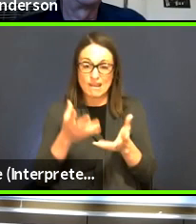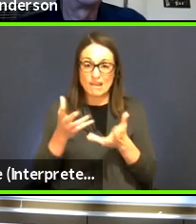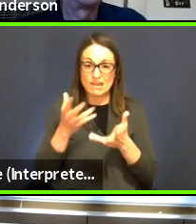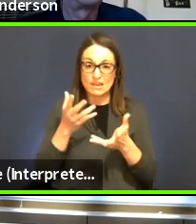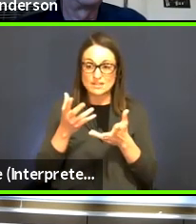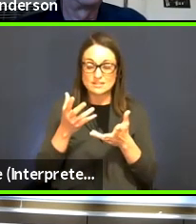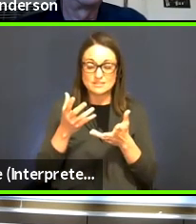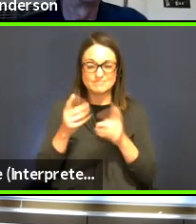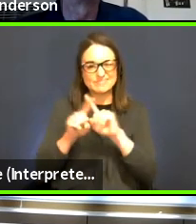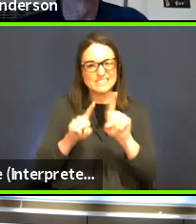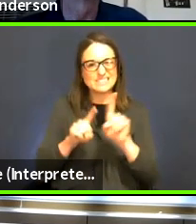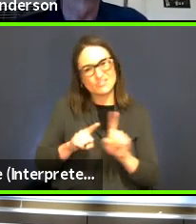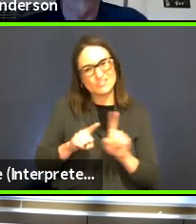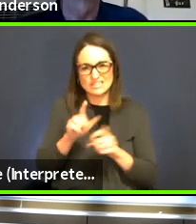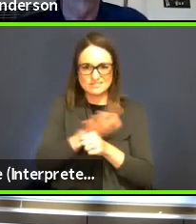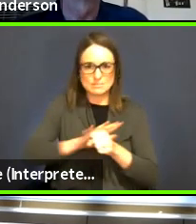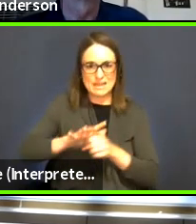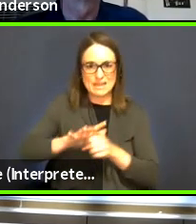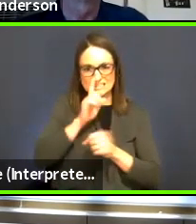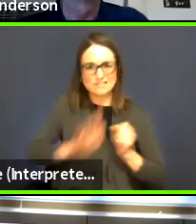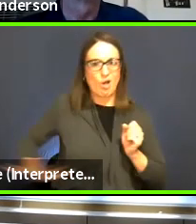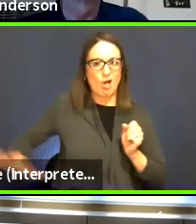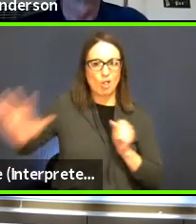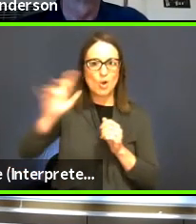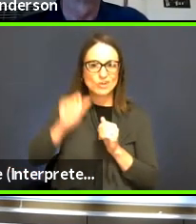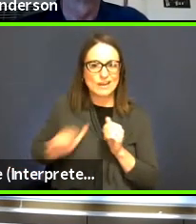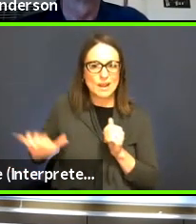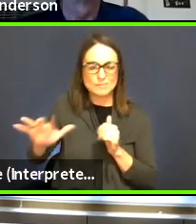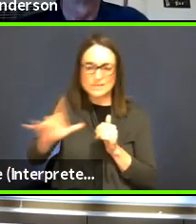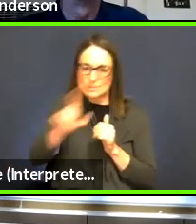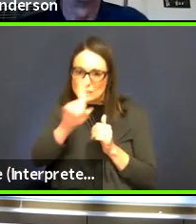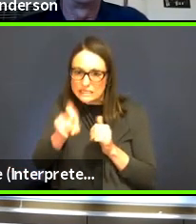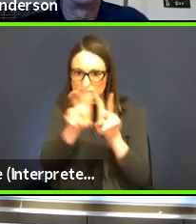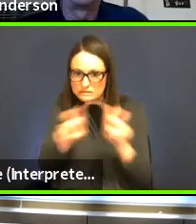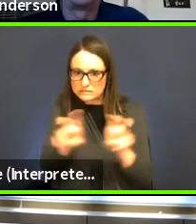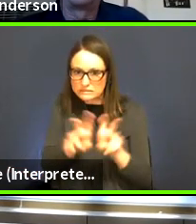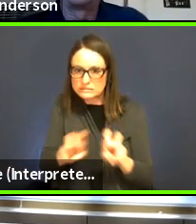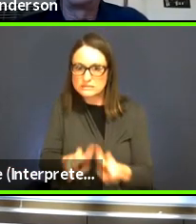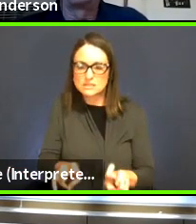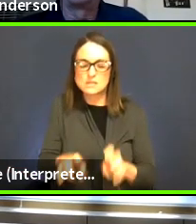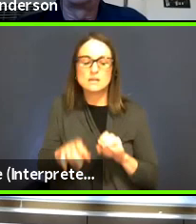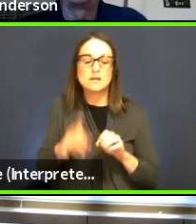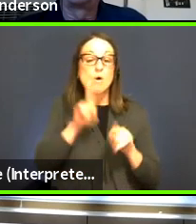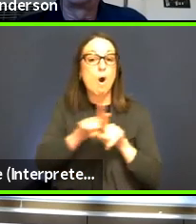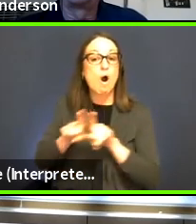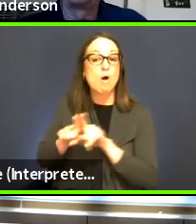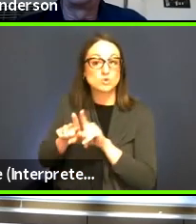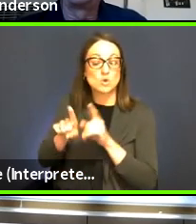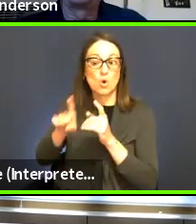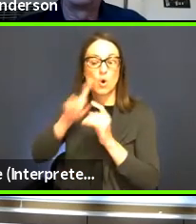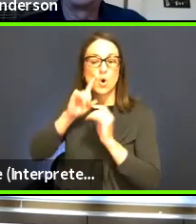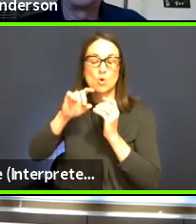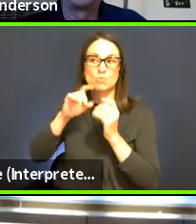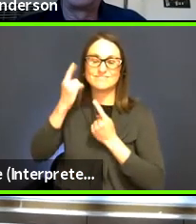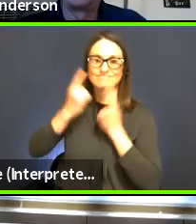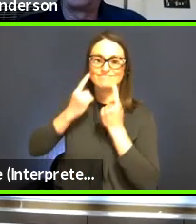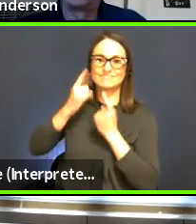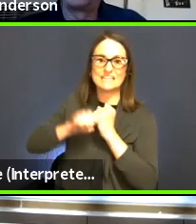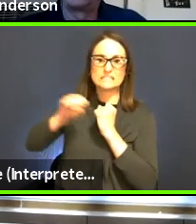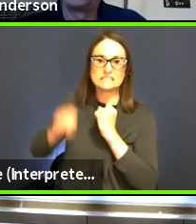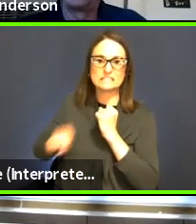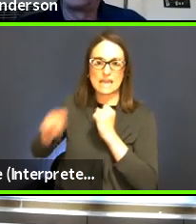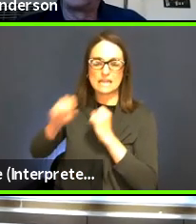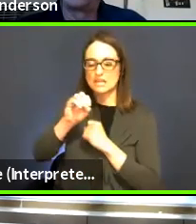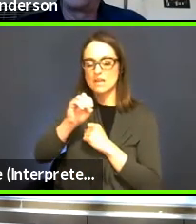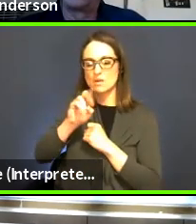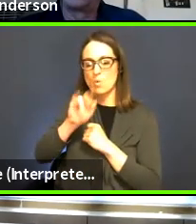spaces on campus. So again, looking at some of those pieces. We're also looking at an extended orientation and doing working